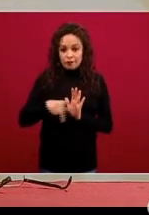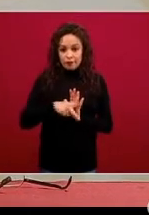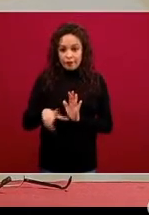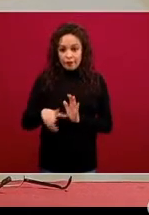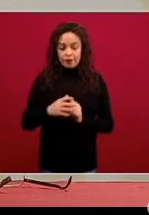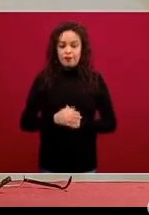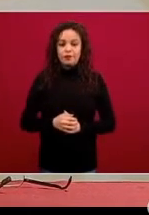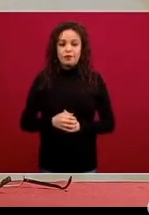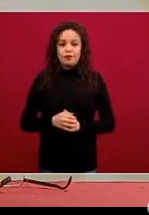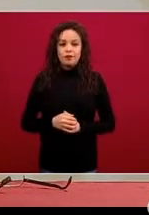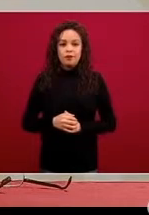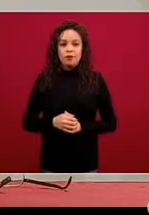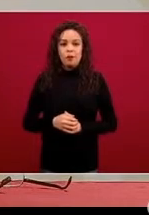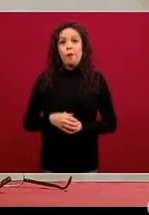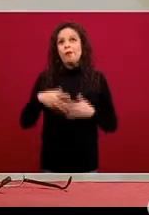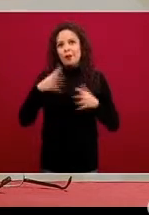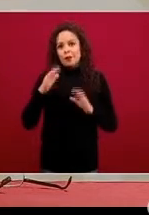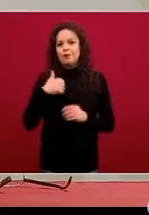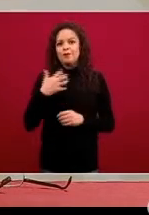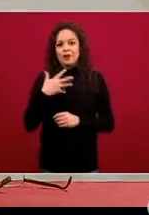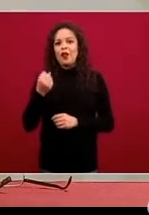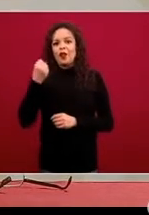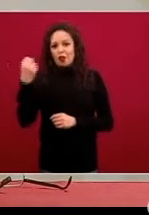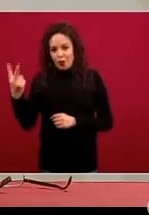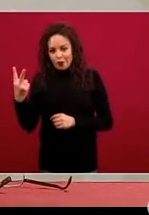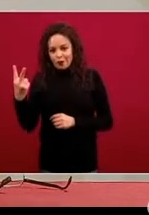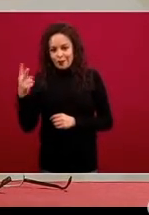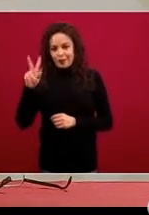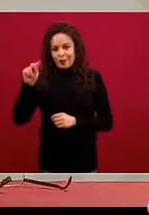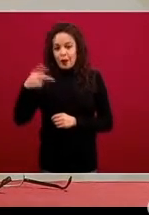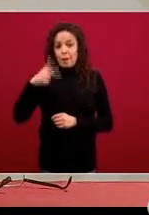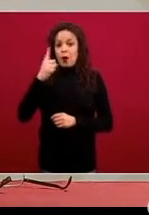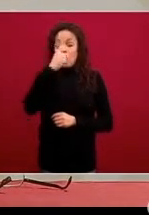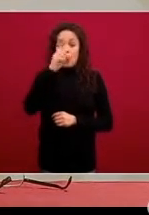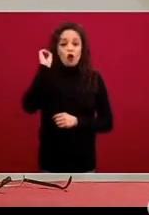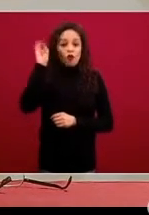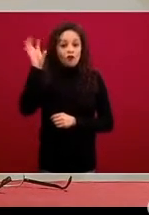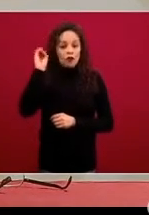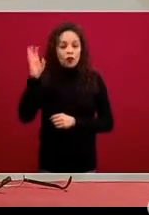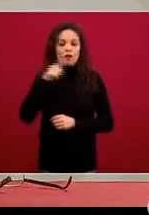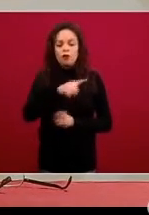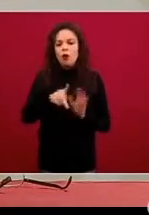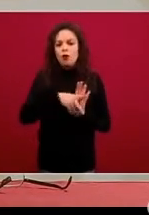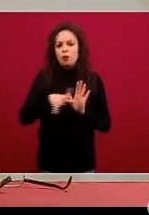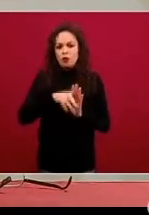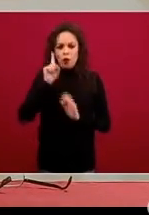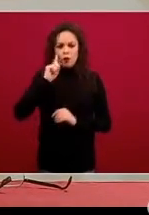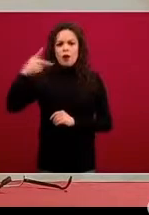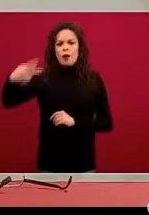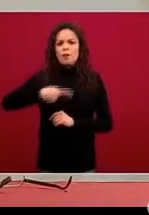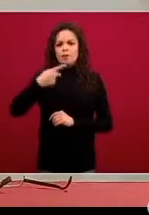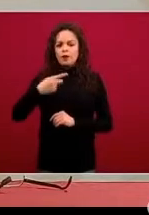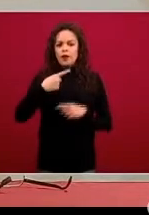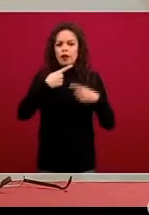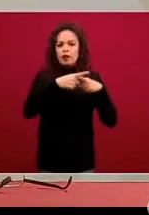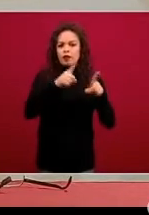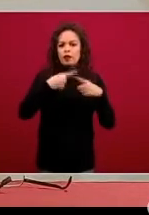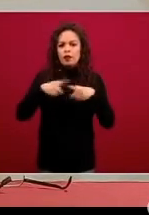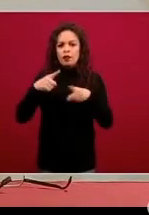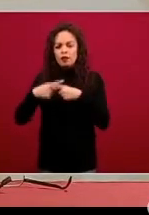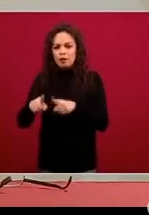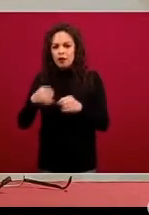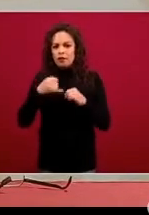Also, I had to answer a question recently about a post by a journalist who asked me this